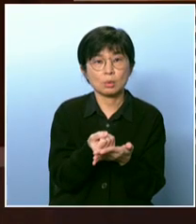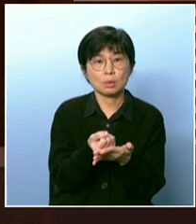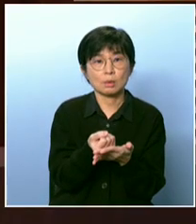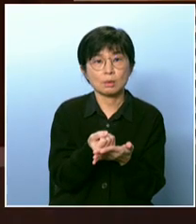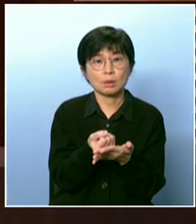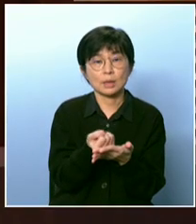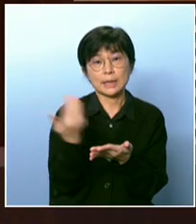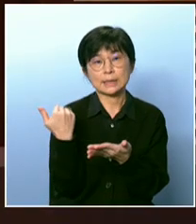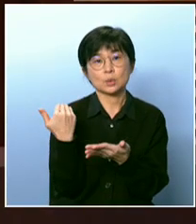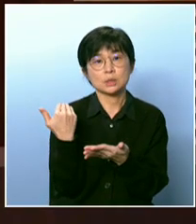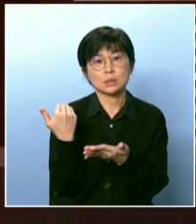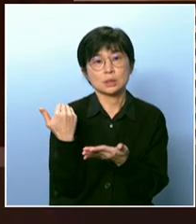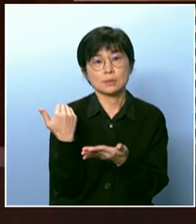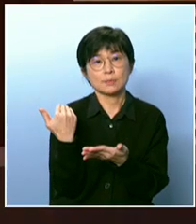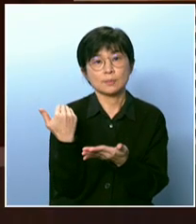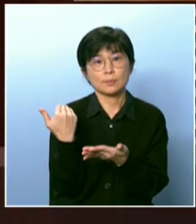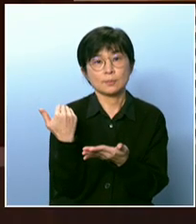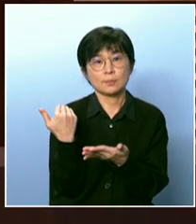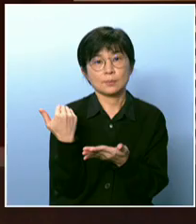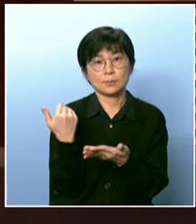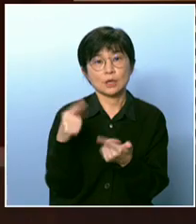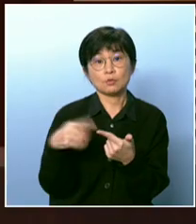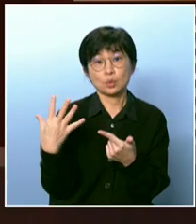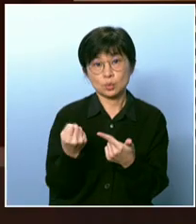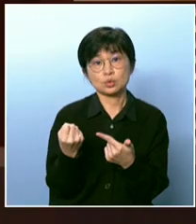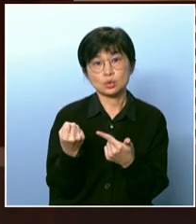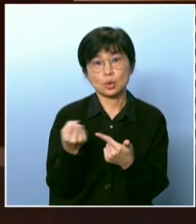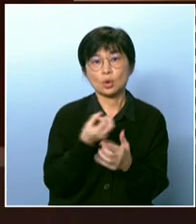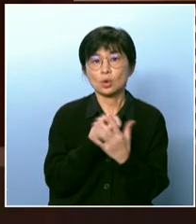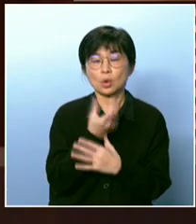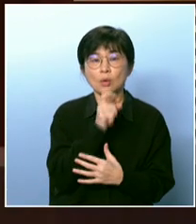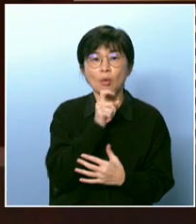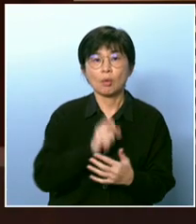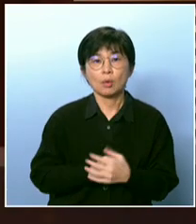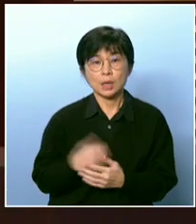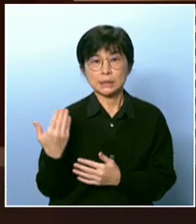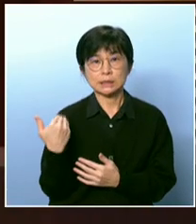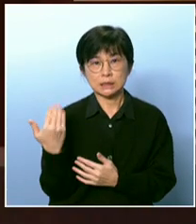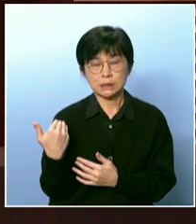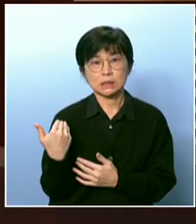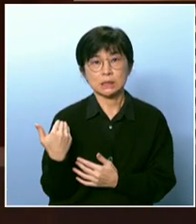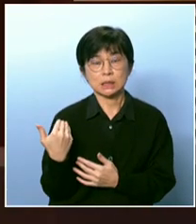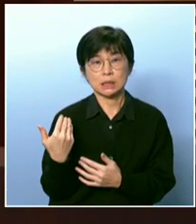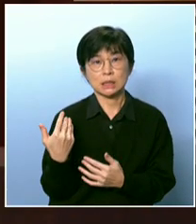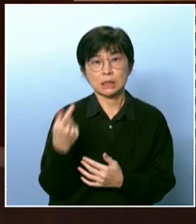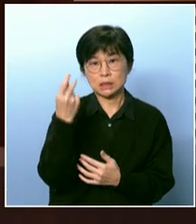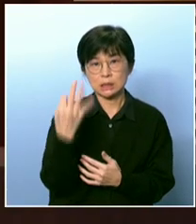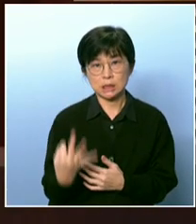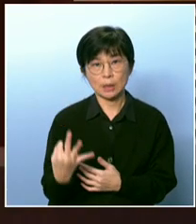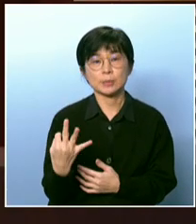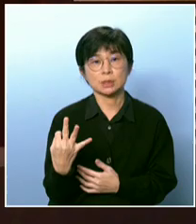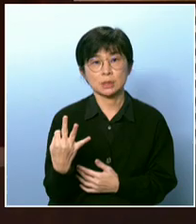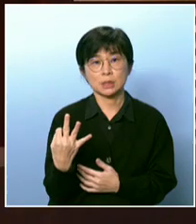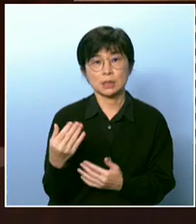questions. Thank you, Chair. On assessments in relation to use of